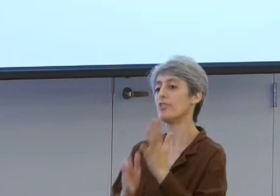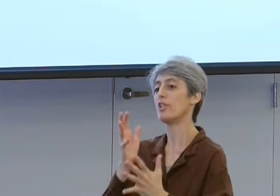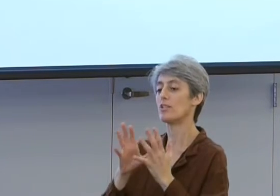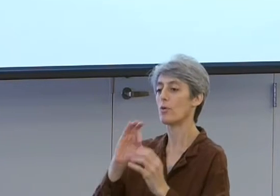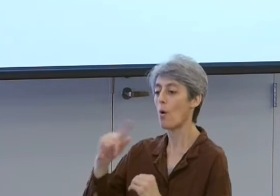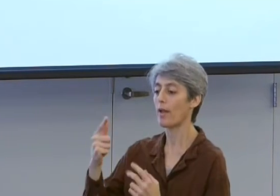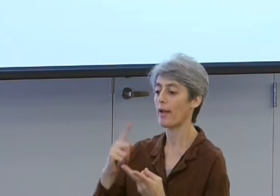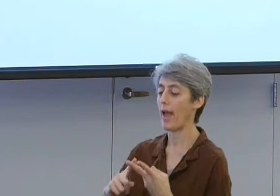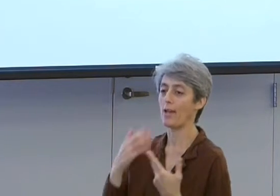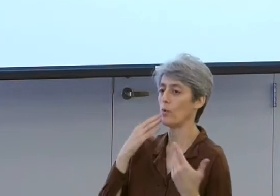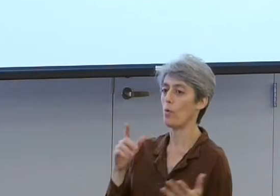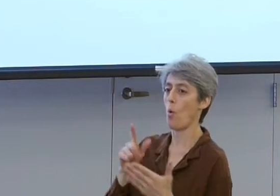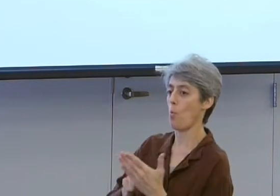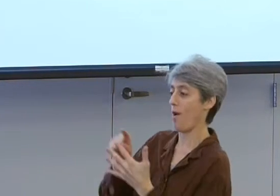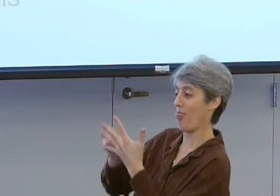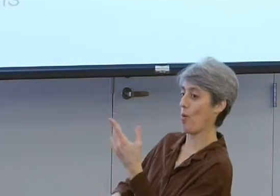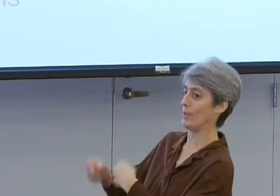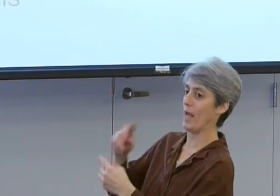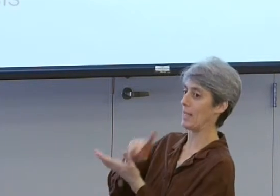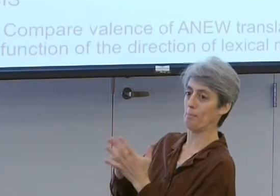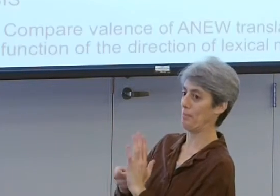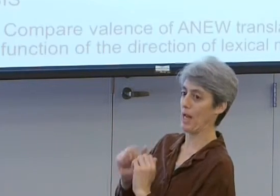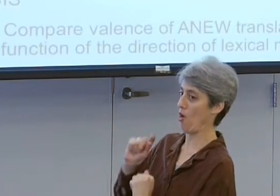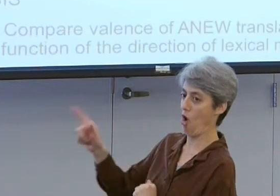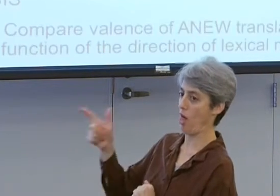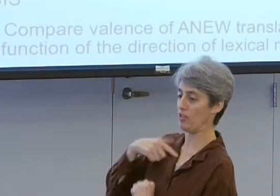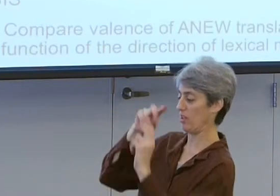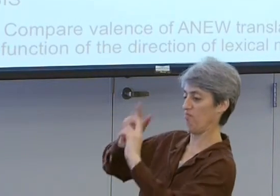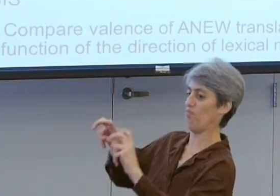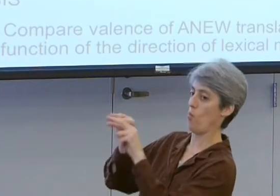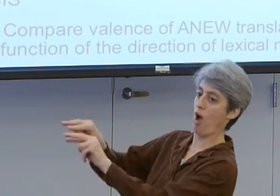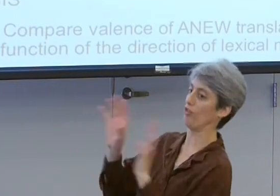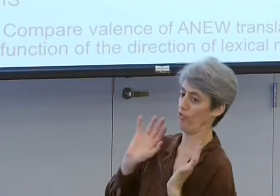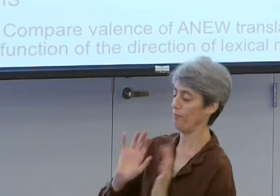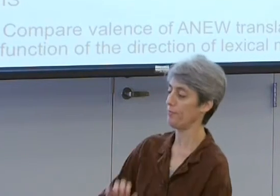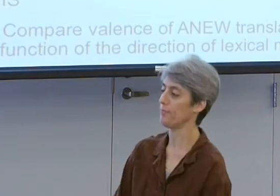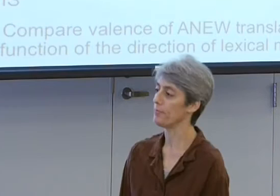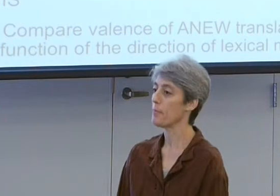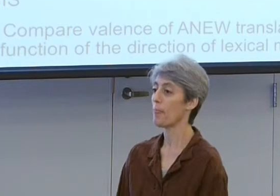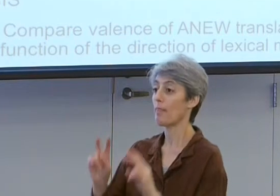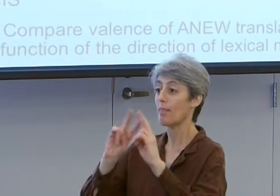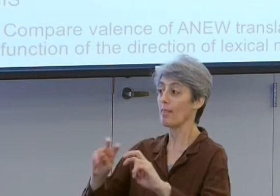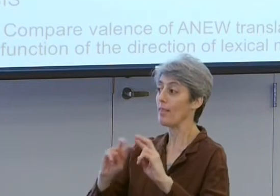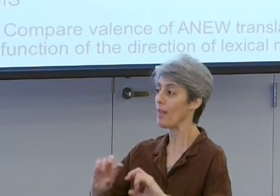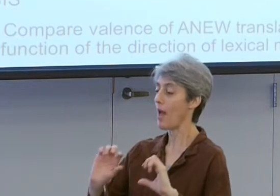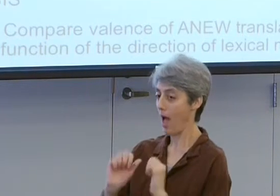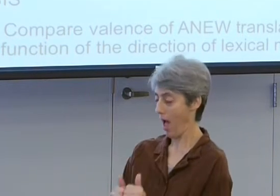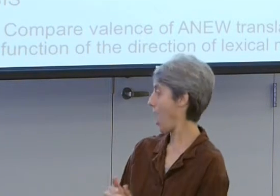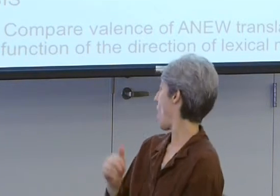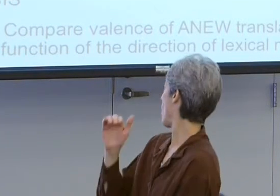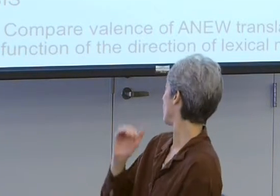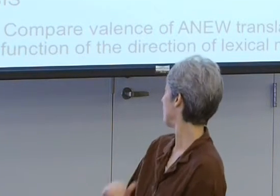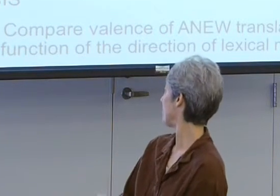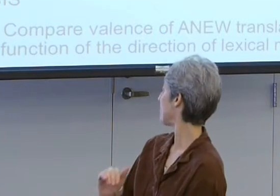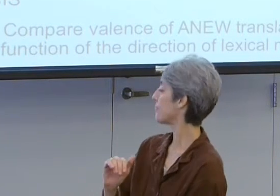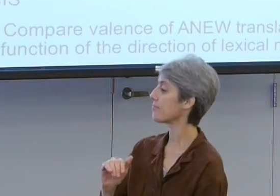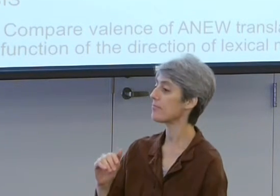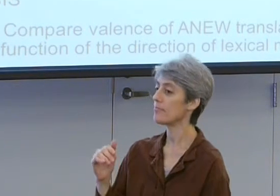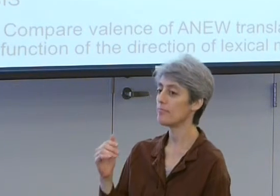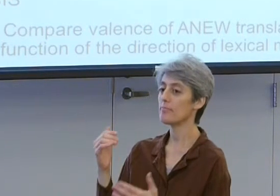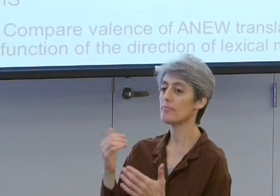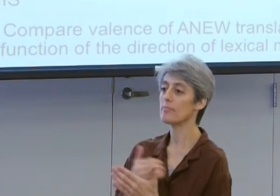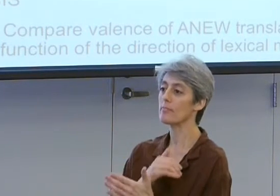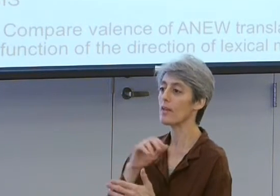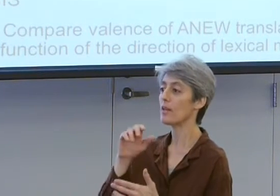of these signs, blind to their meanings. And then the analysis is just to compare the valence of the ANU translation